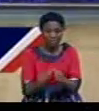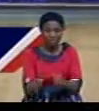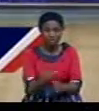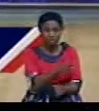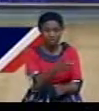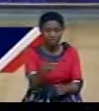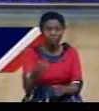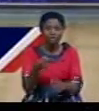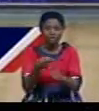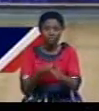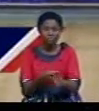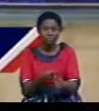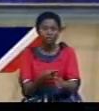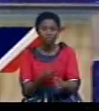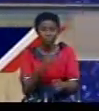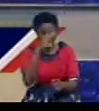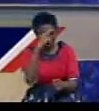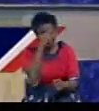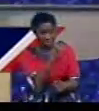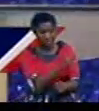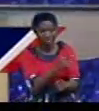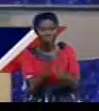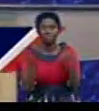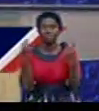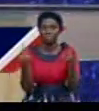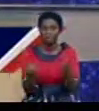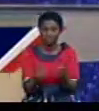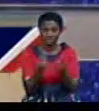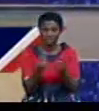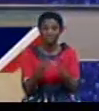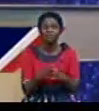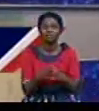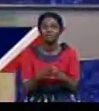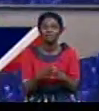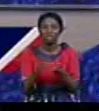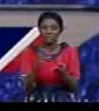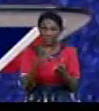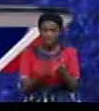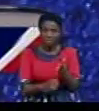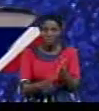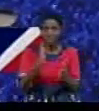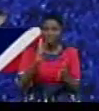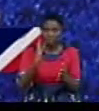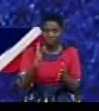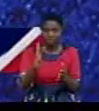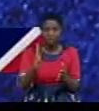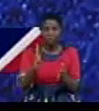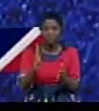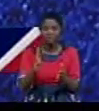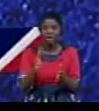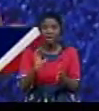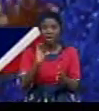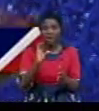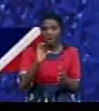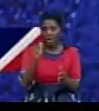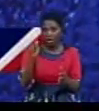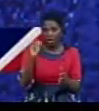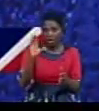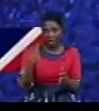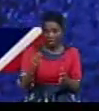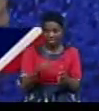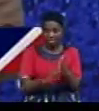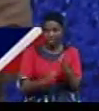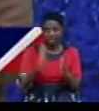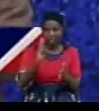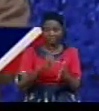his iniquities and then he tells us in chapter 4 of Arts Acts chapter 4 reading from verse